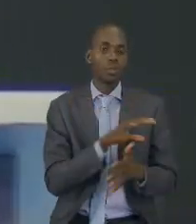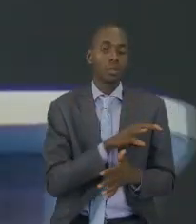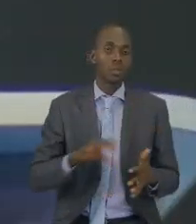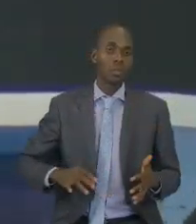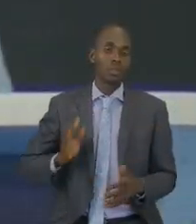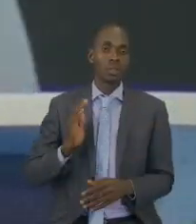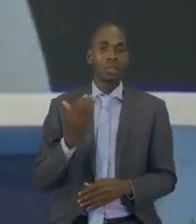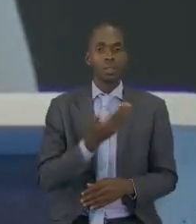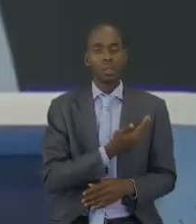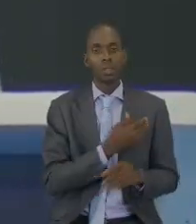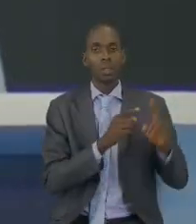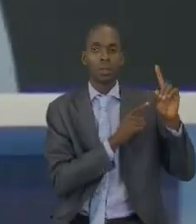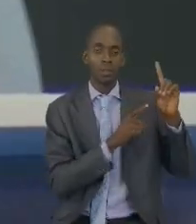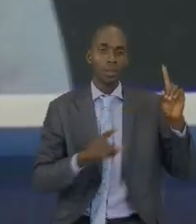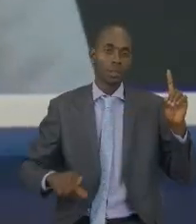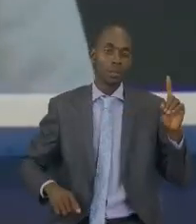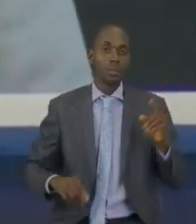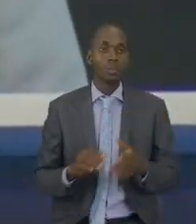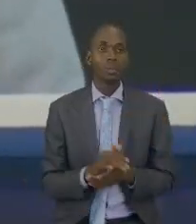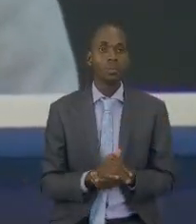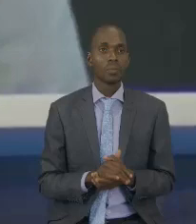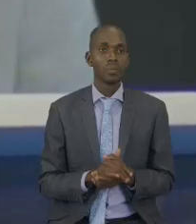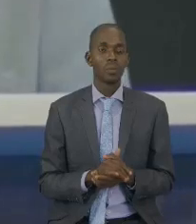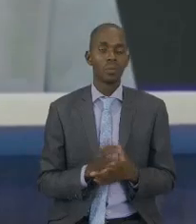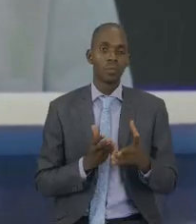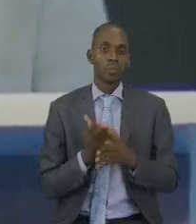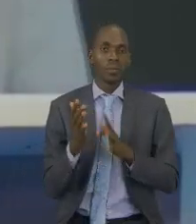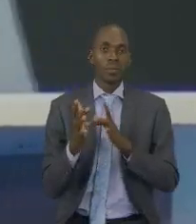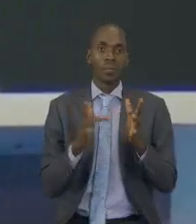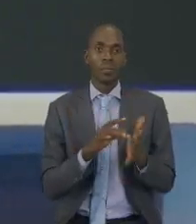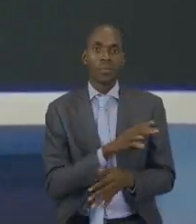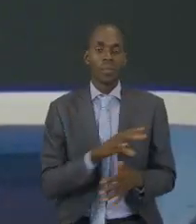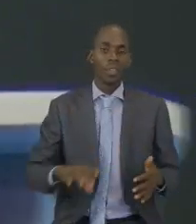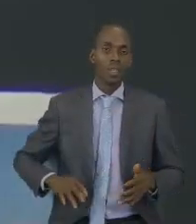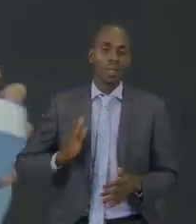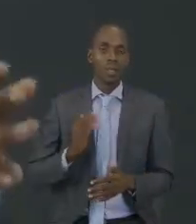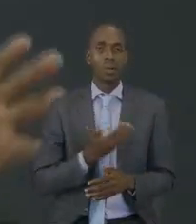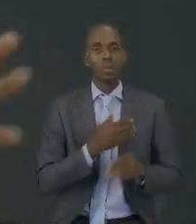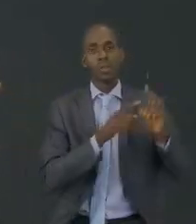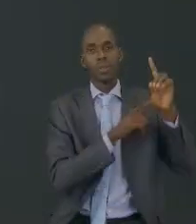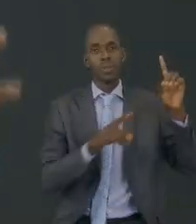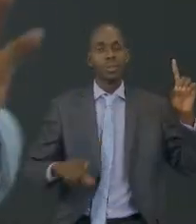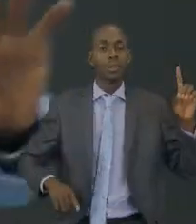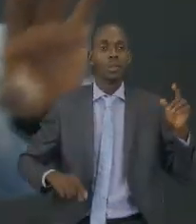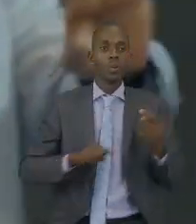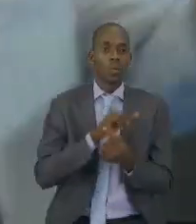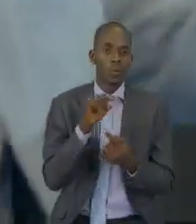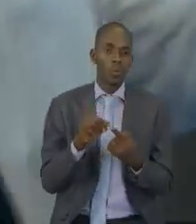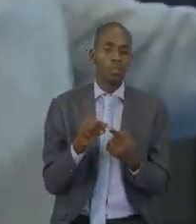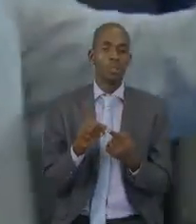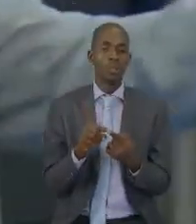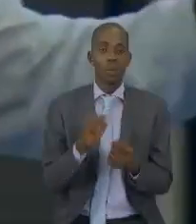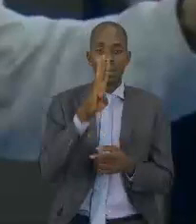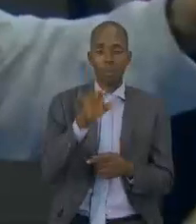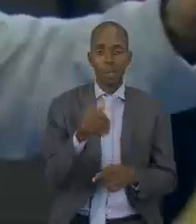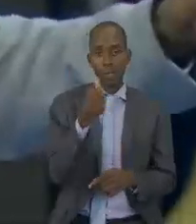Jesus Christ, our Lord. Through Jesus Christ, our Lord. When by